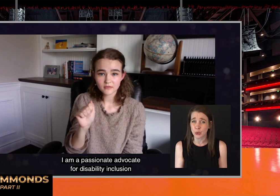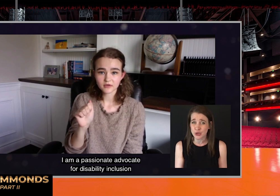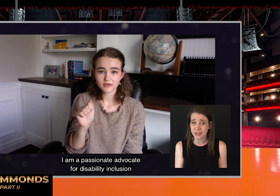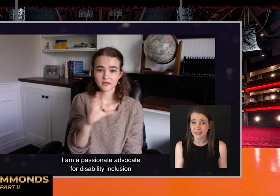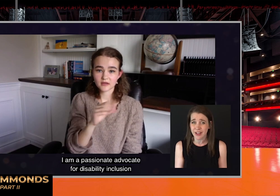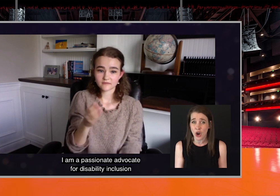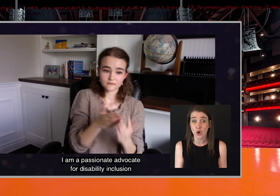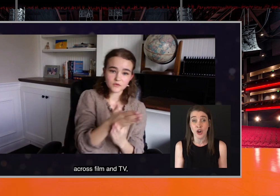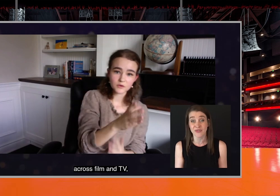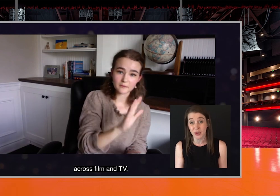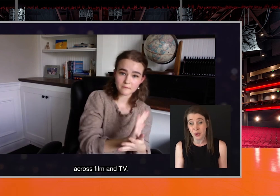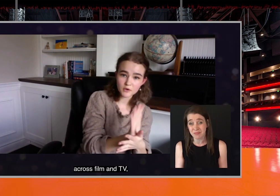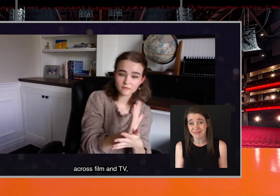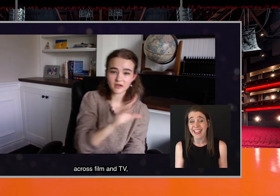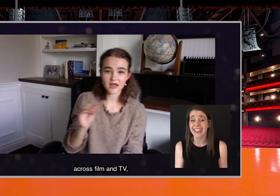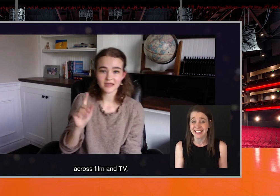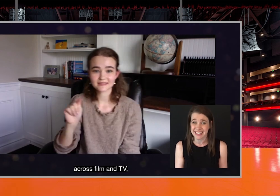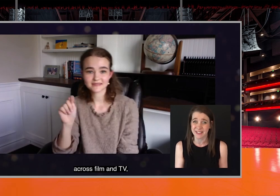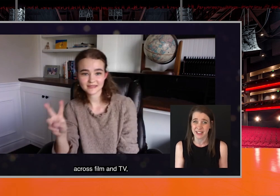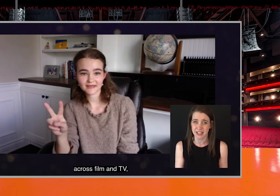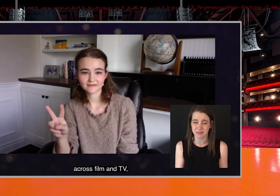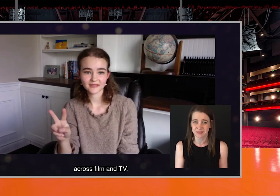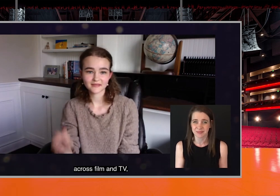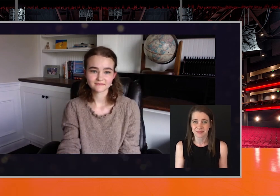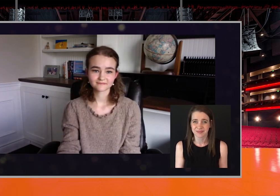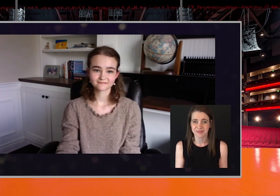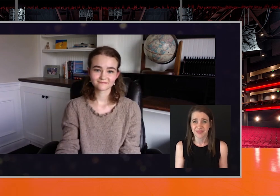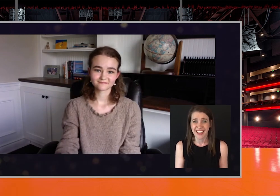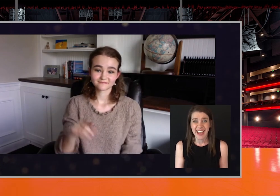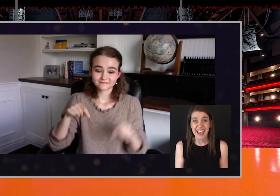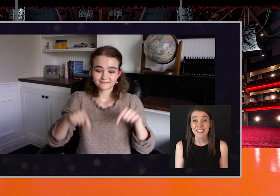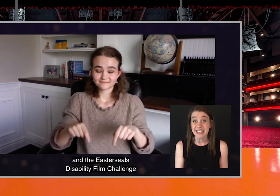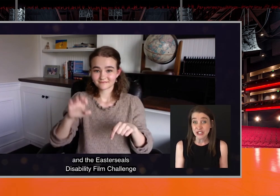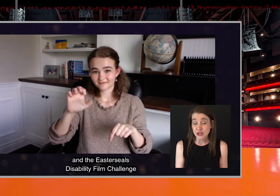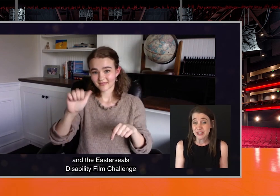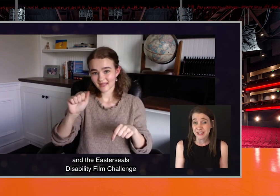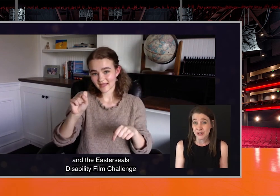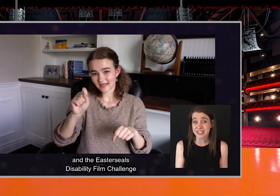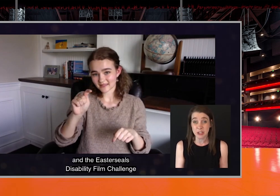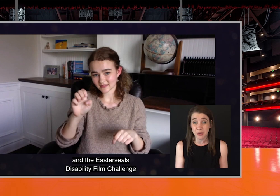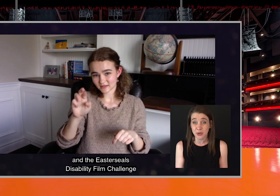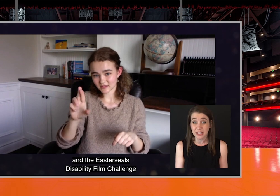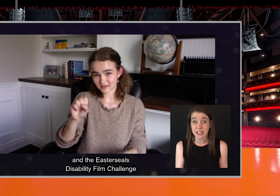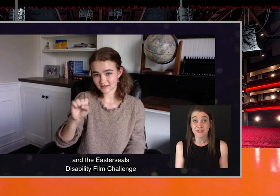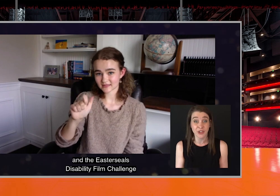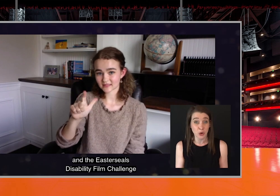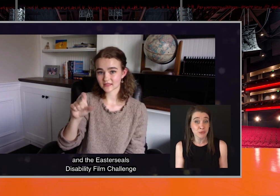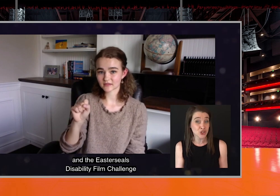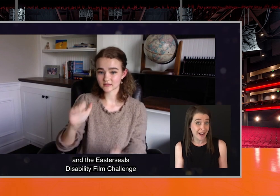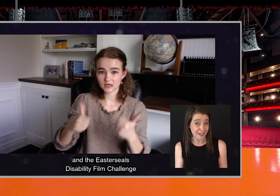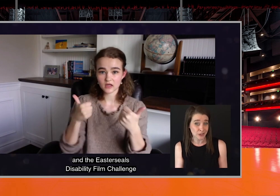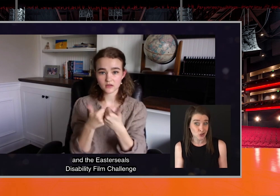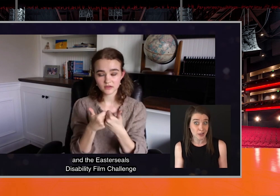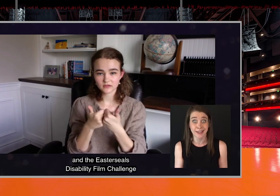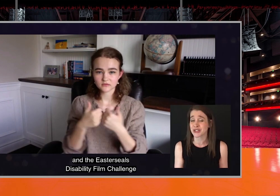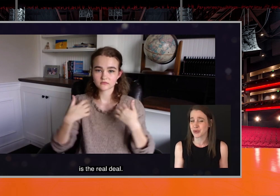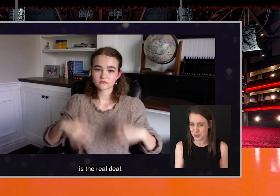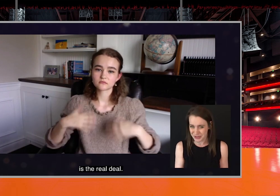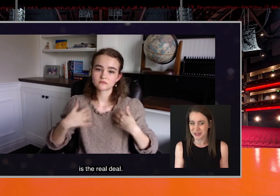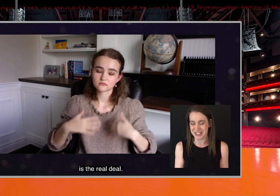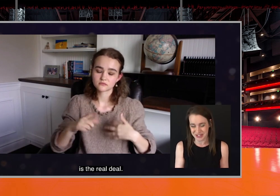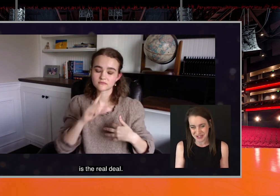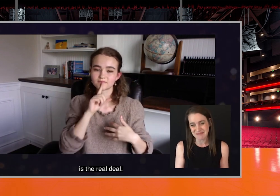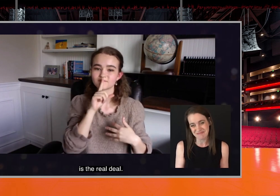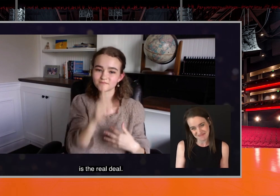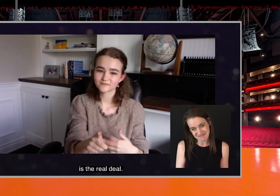disability inclusion across film and TV. And the Easterseals Disability Film Challenge is